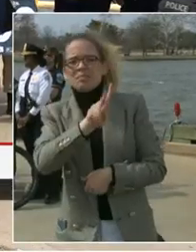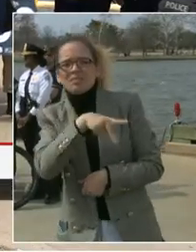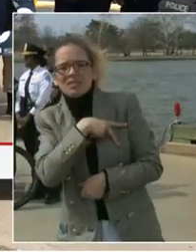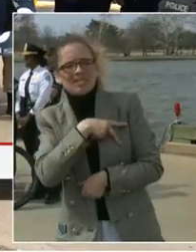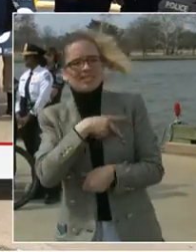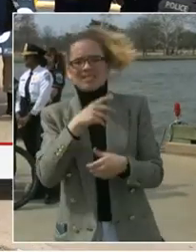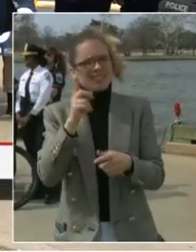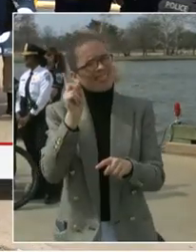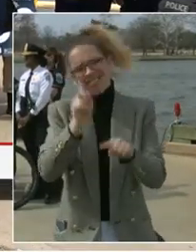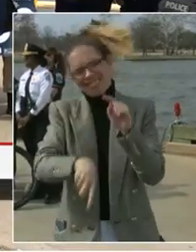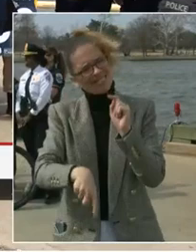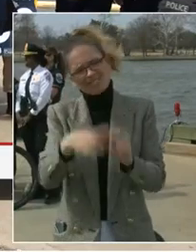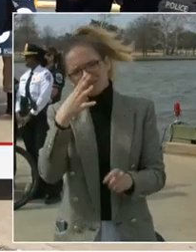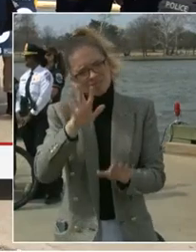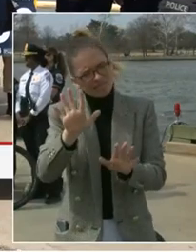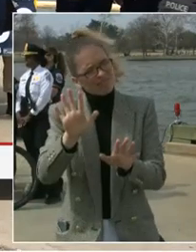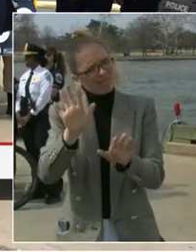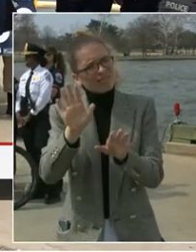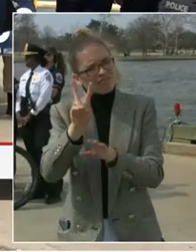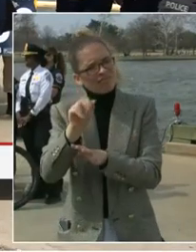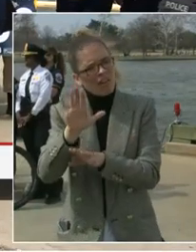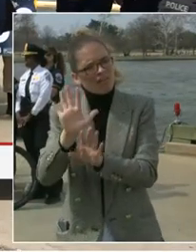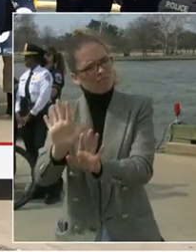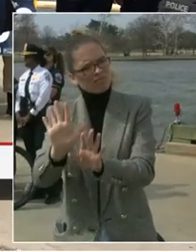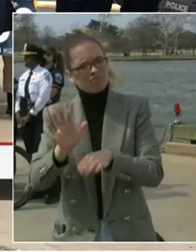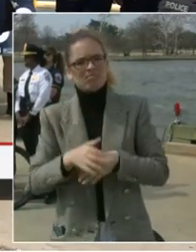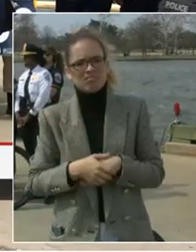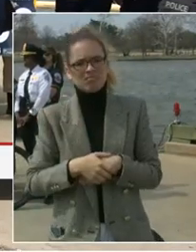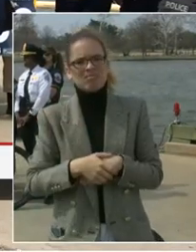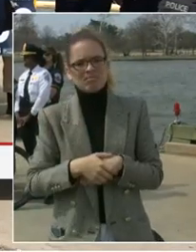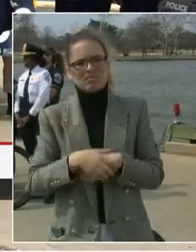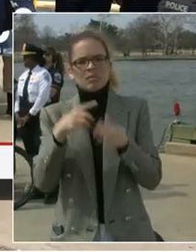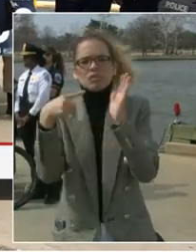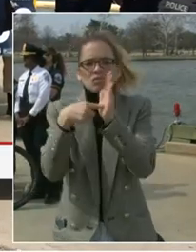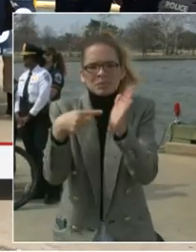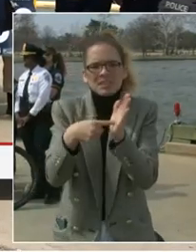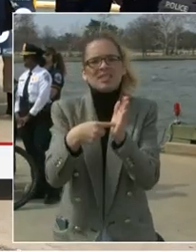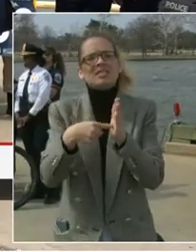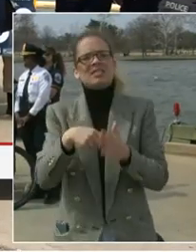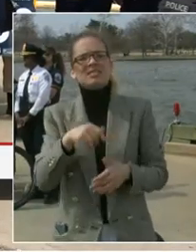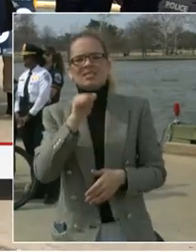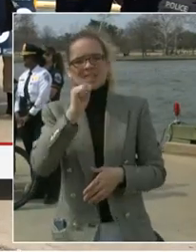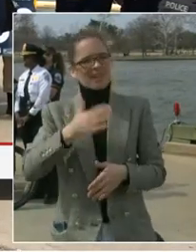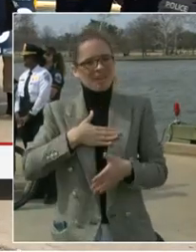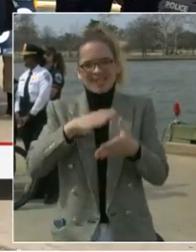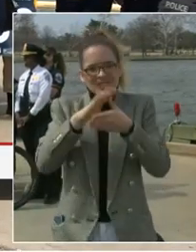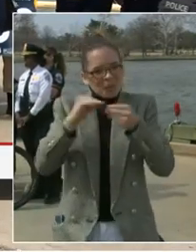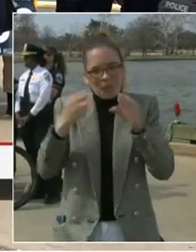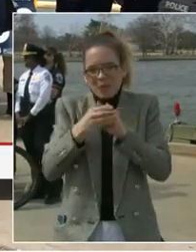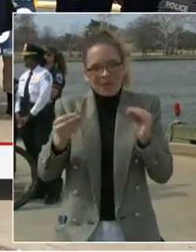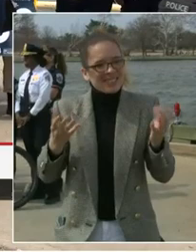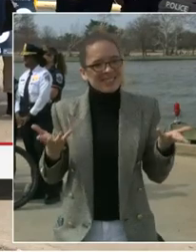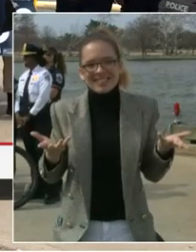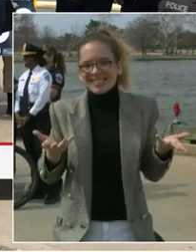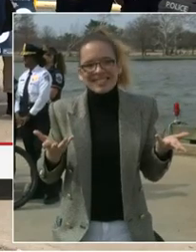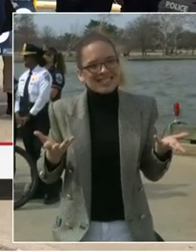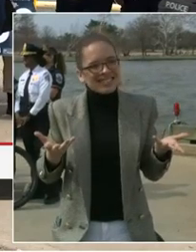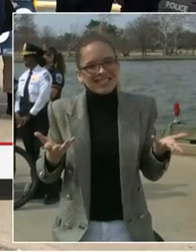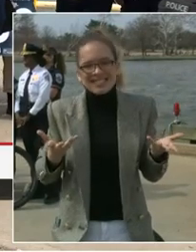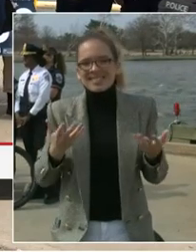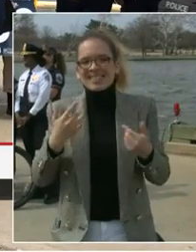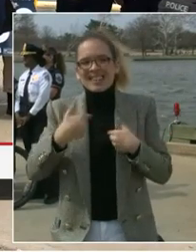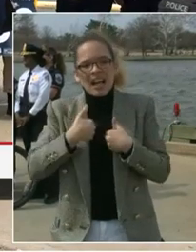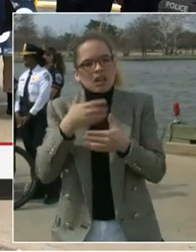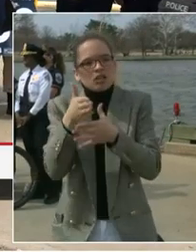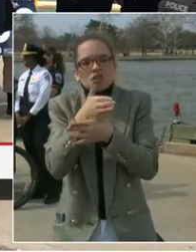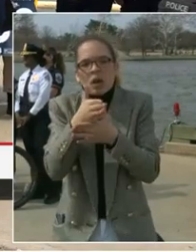can tell you is that the allegations as presented, that's just not my story. I shared a small portion of what my story